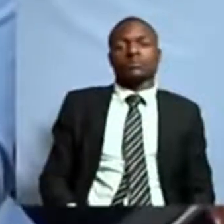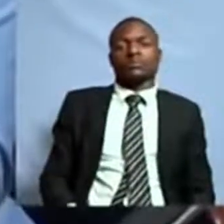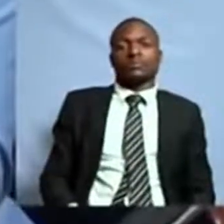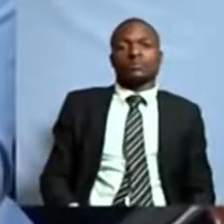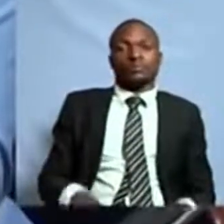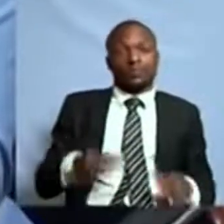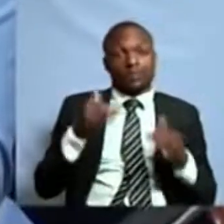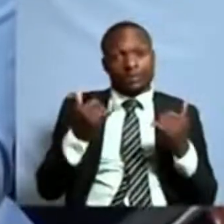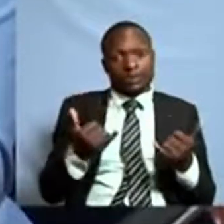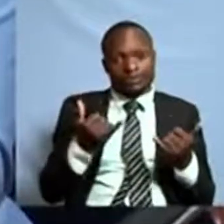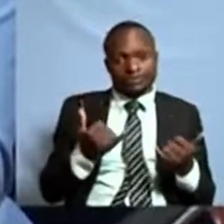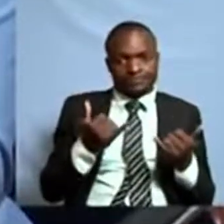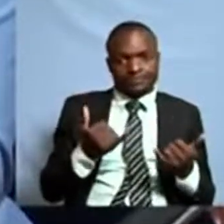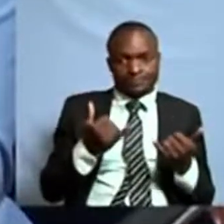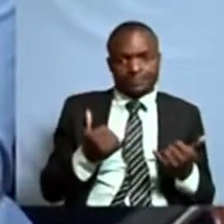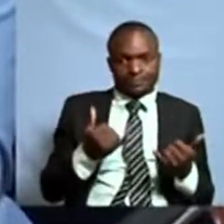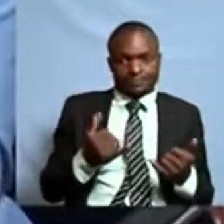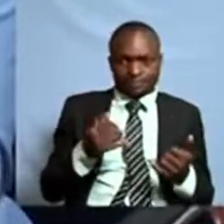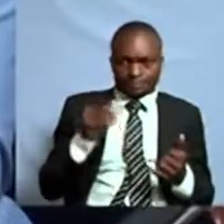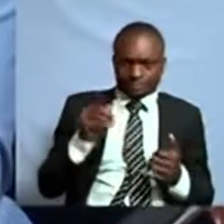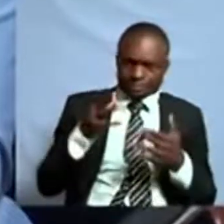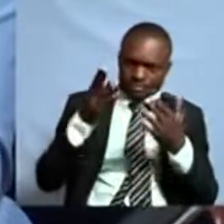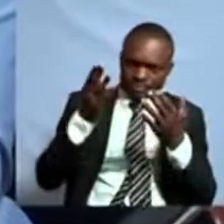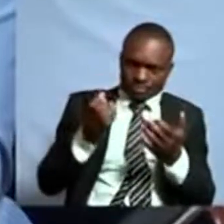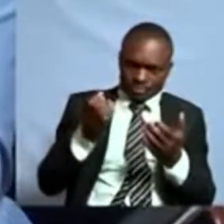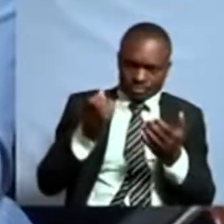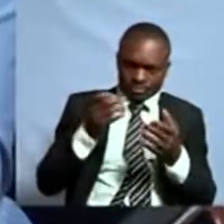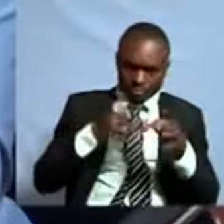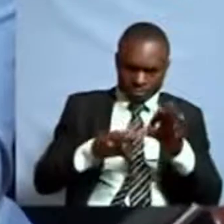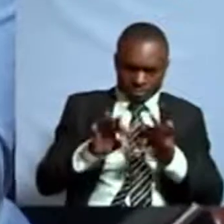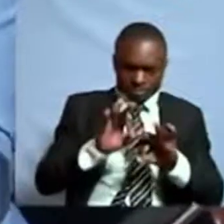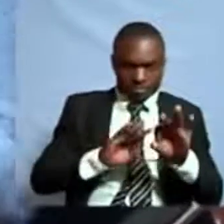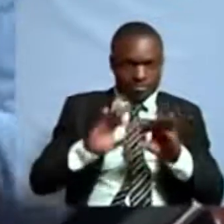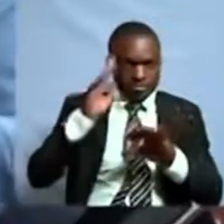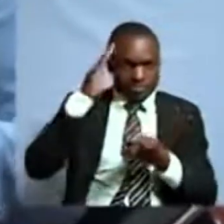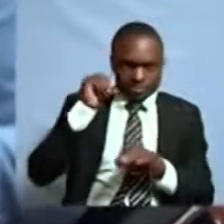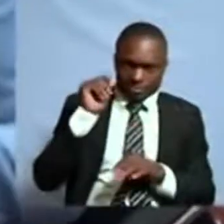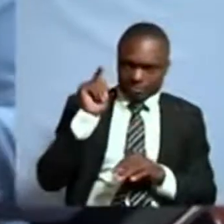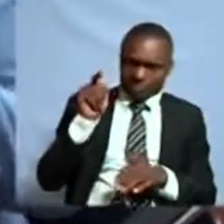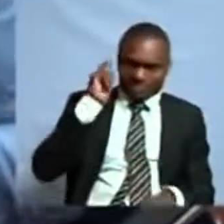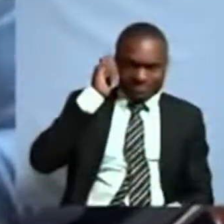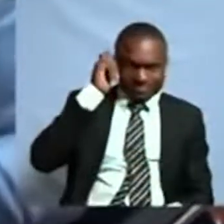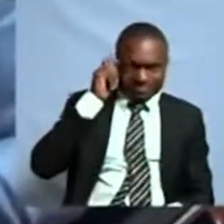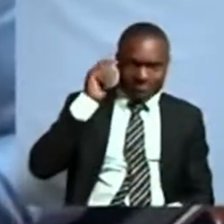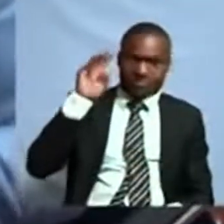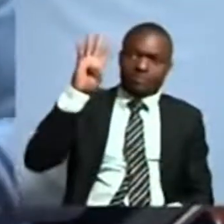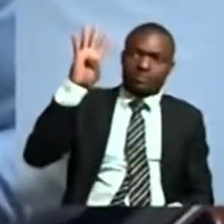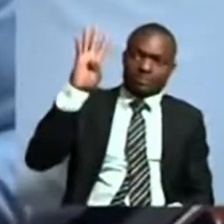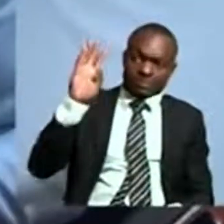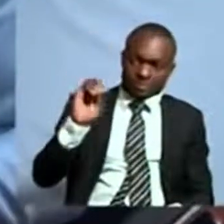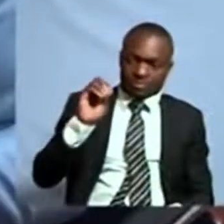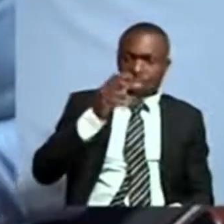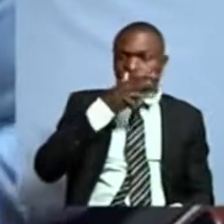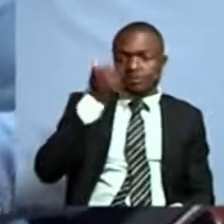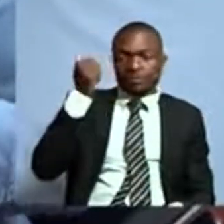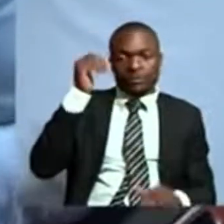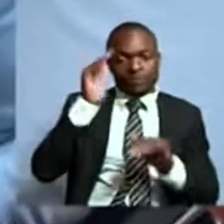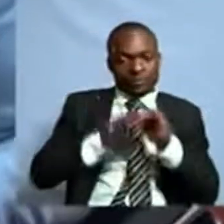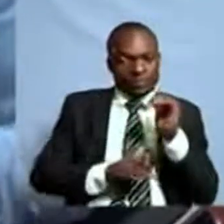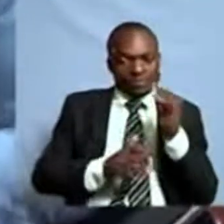Now, I want you to elaborate further why you think 40 is better than